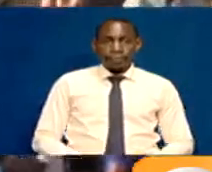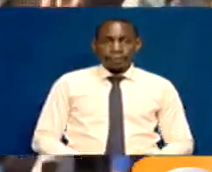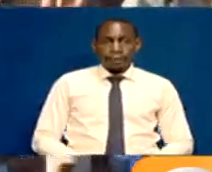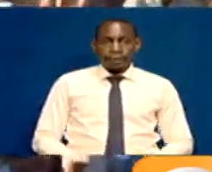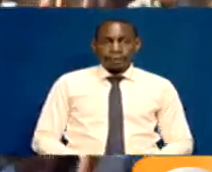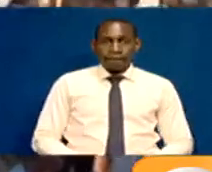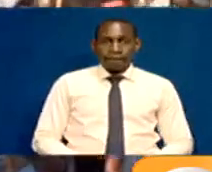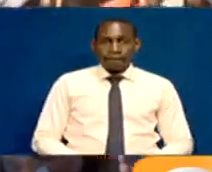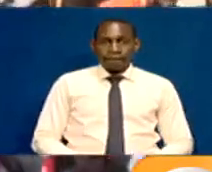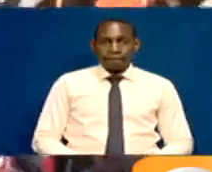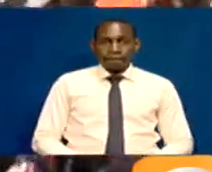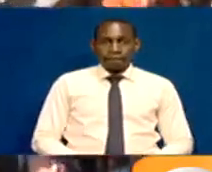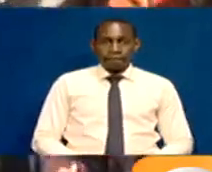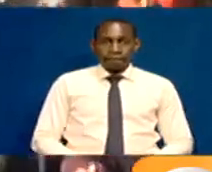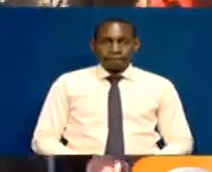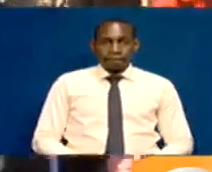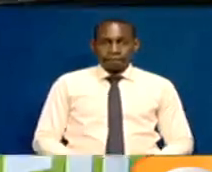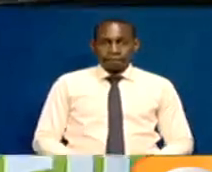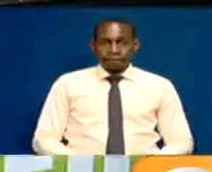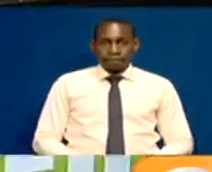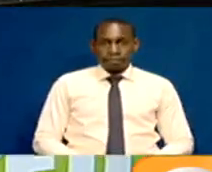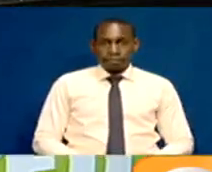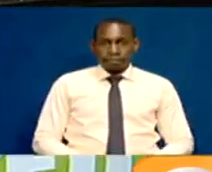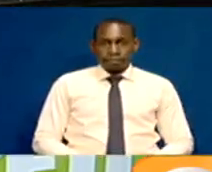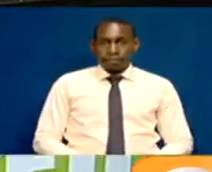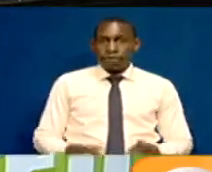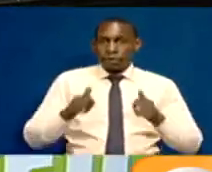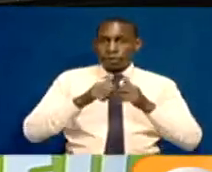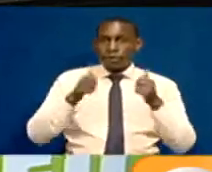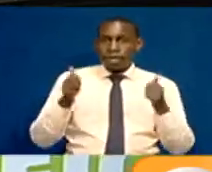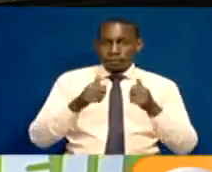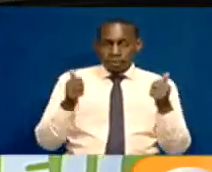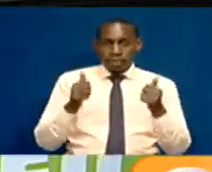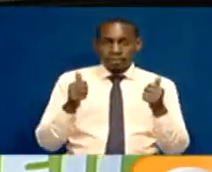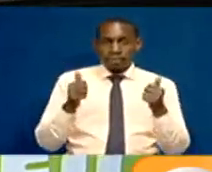TV, Isiolo County. Right, after a comprehensive look at...